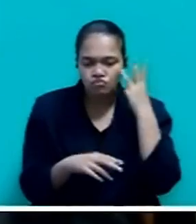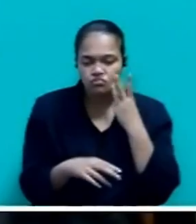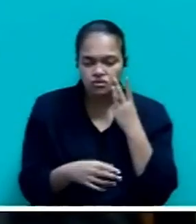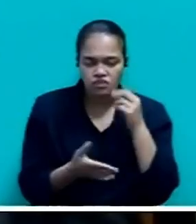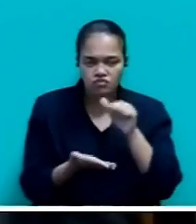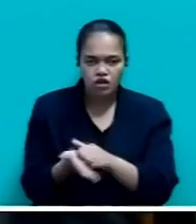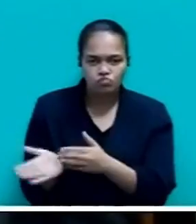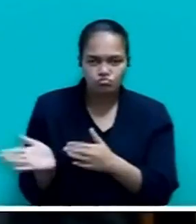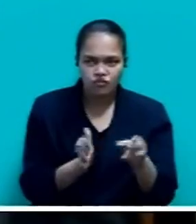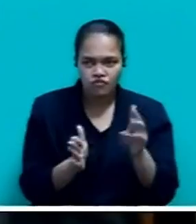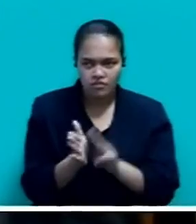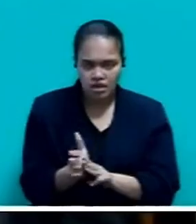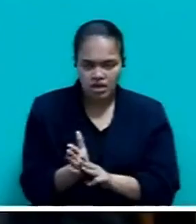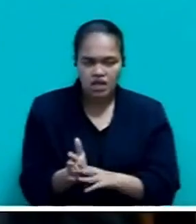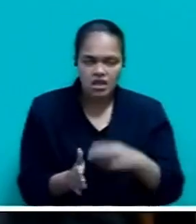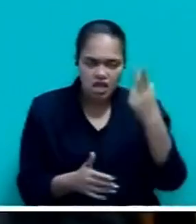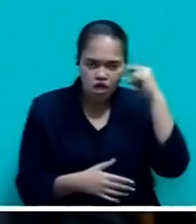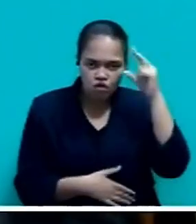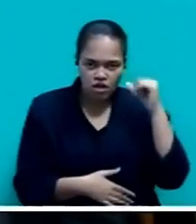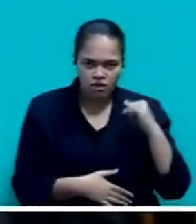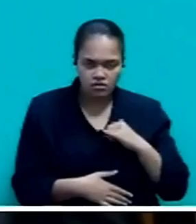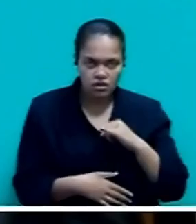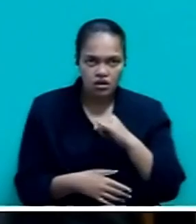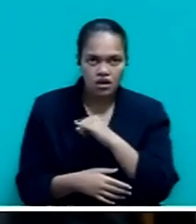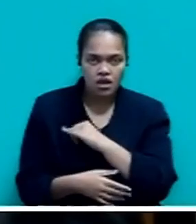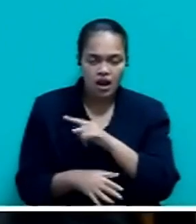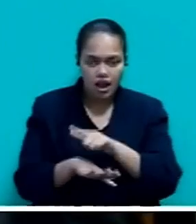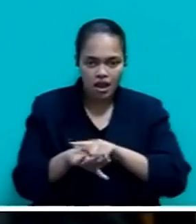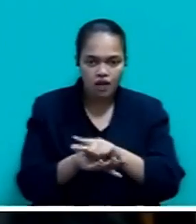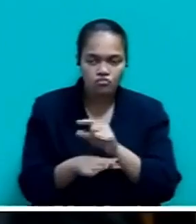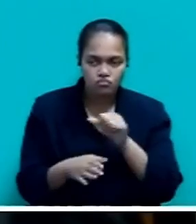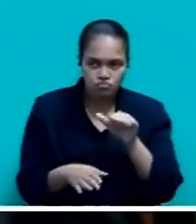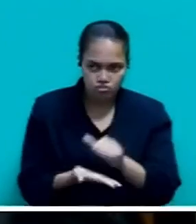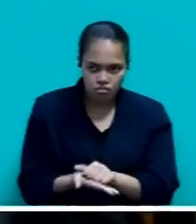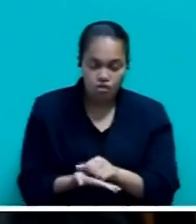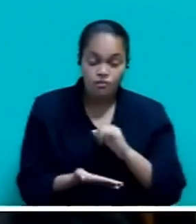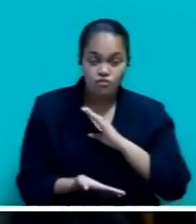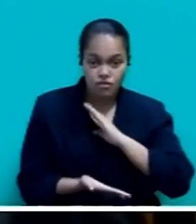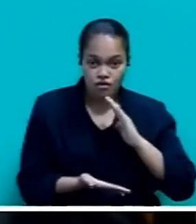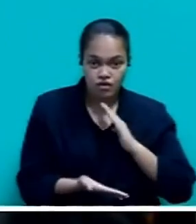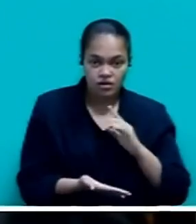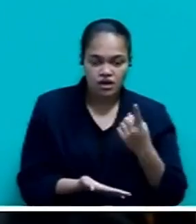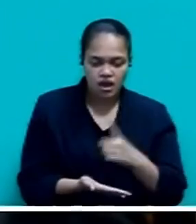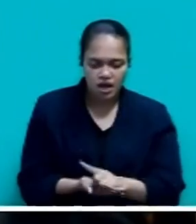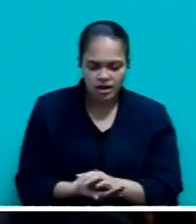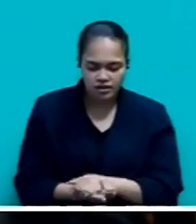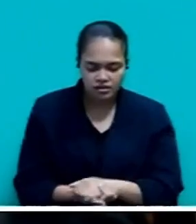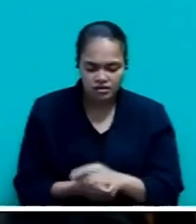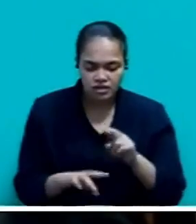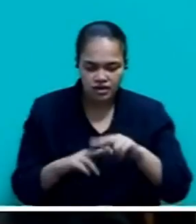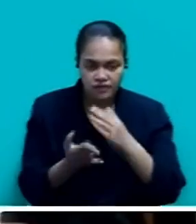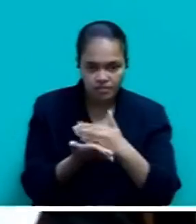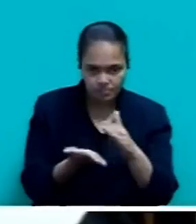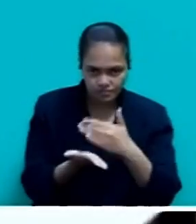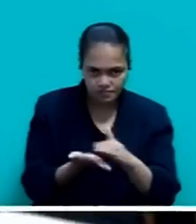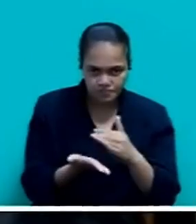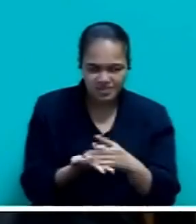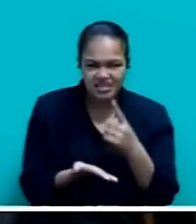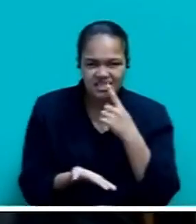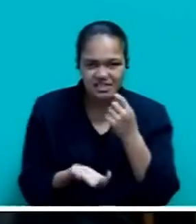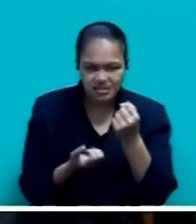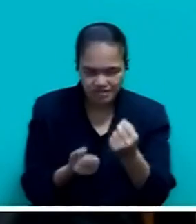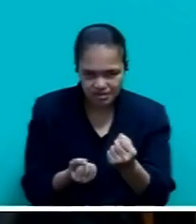Itoke Land Trust Board, Fiji Elections Office, Fiji National Provident Fund, Fiji Revenue and Customs